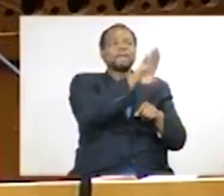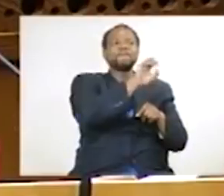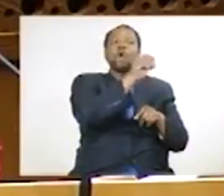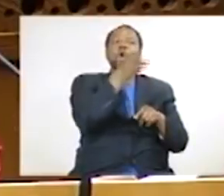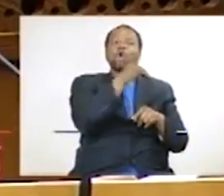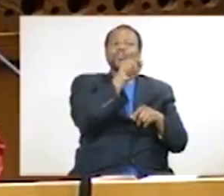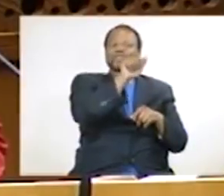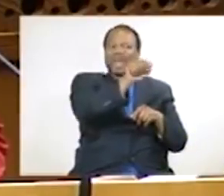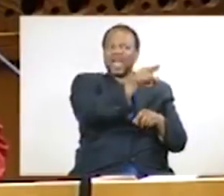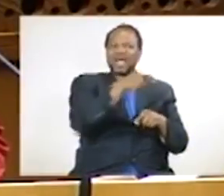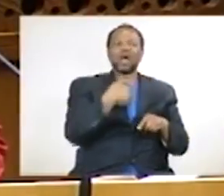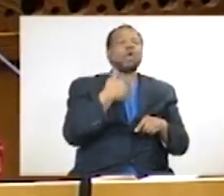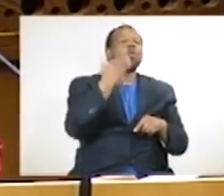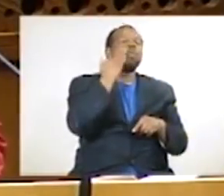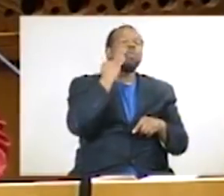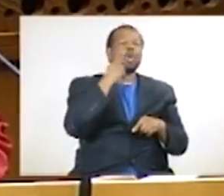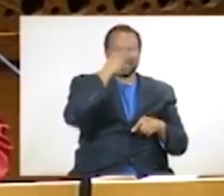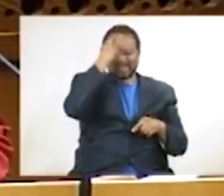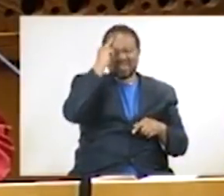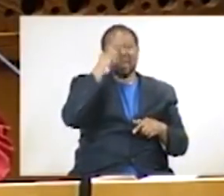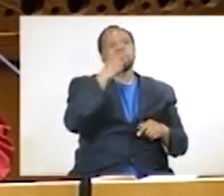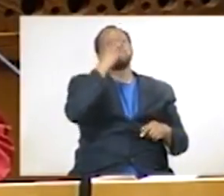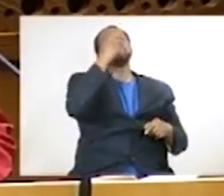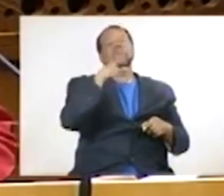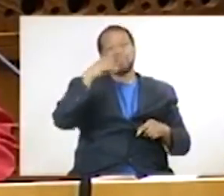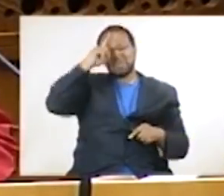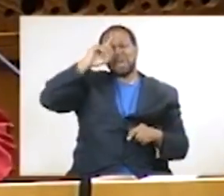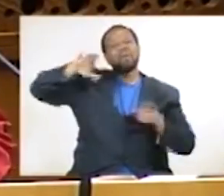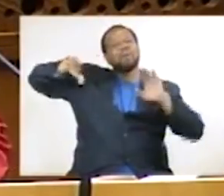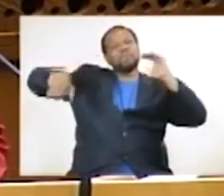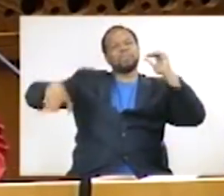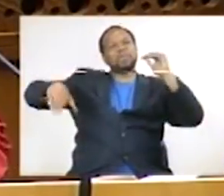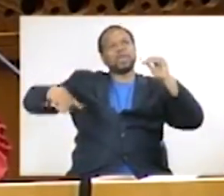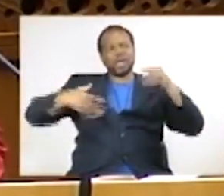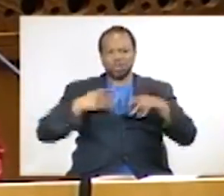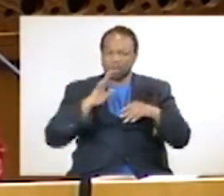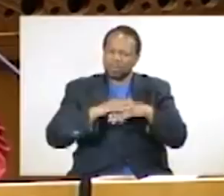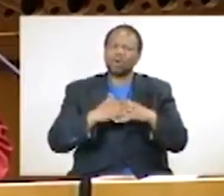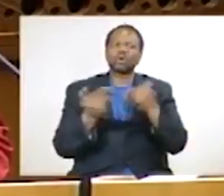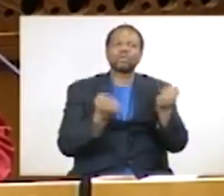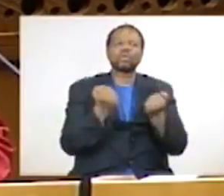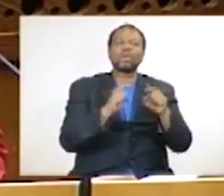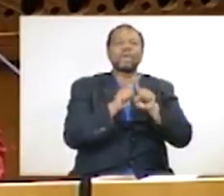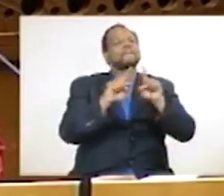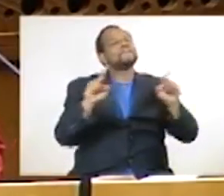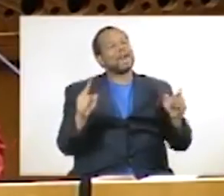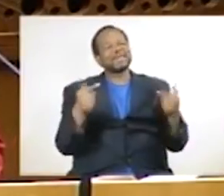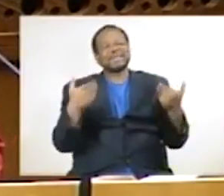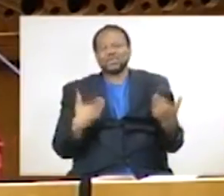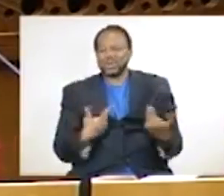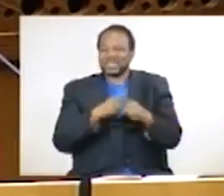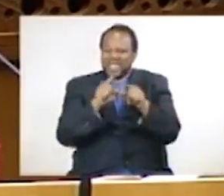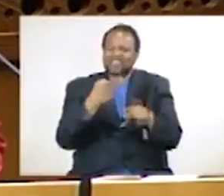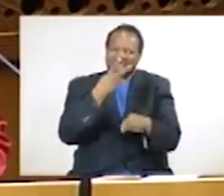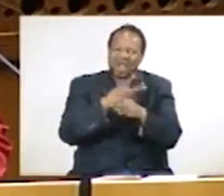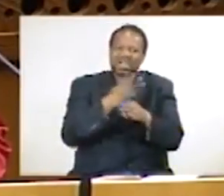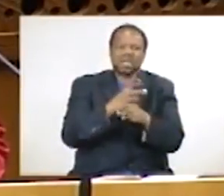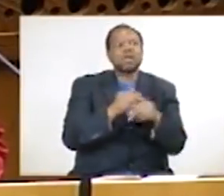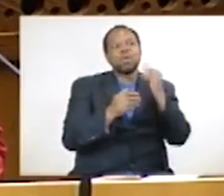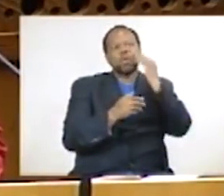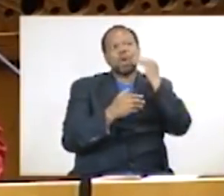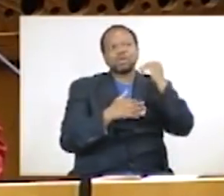colonial warmonger who fought for the exclusion of black and indigenous people from running their own country and affairs. It's